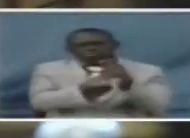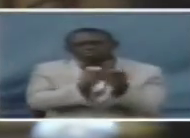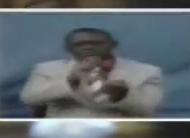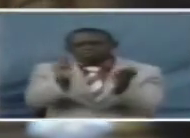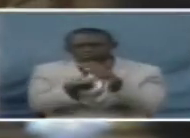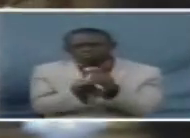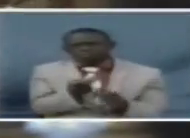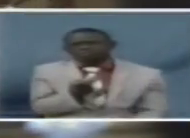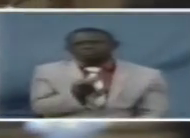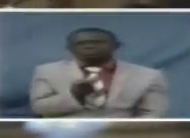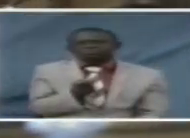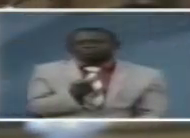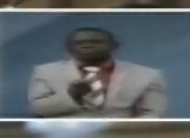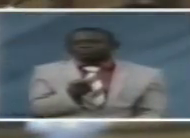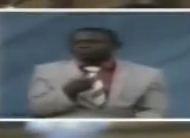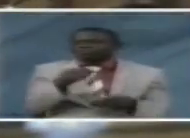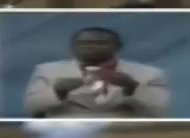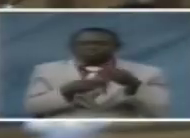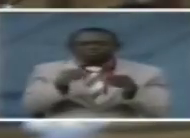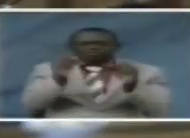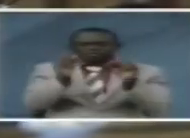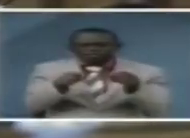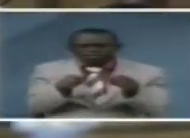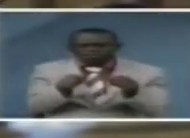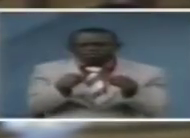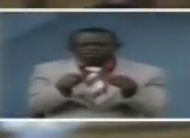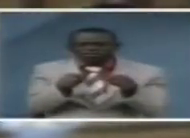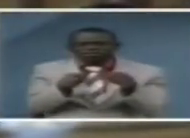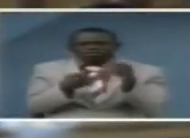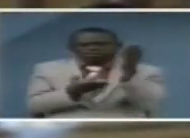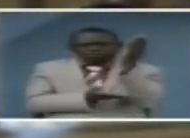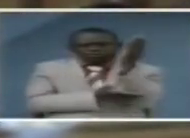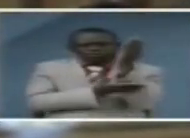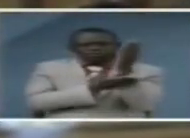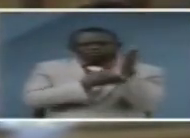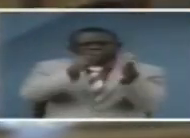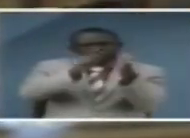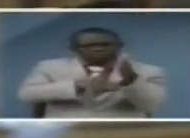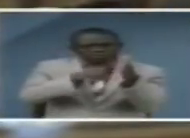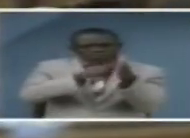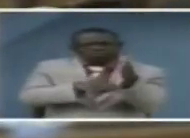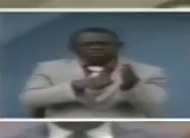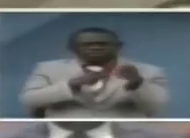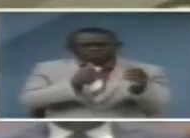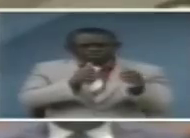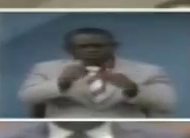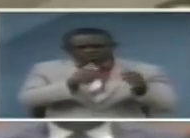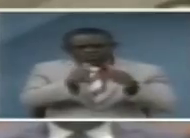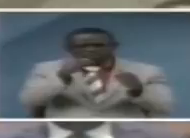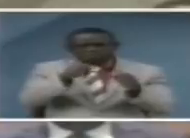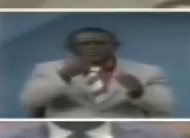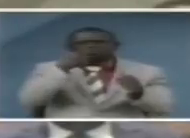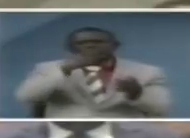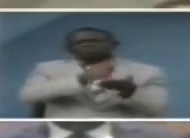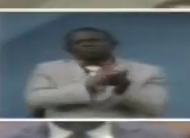Acts. This is intended to update, strengthen, and remove ambiguities in certain provisions of the